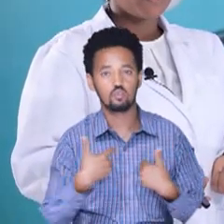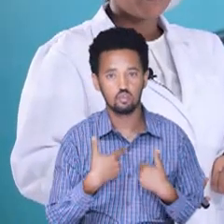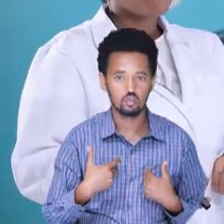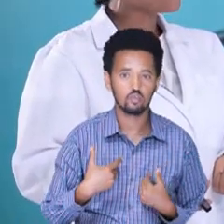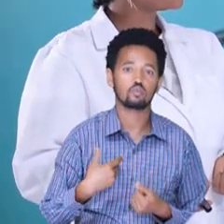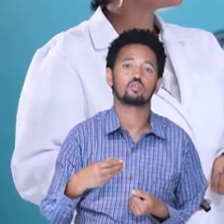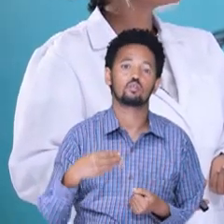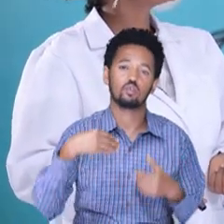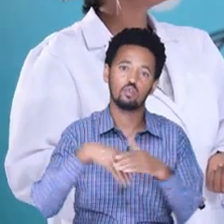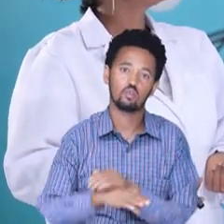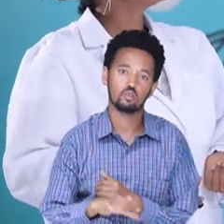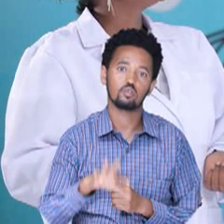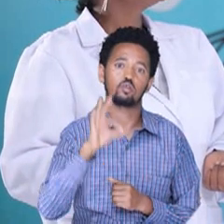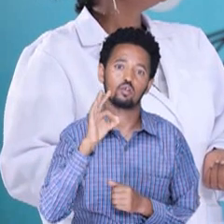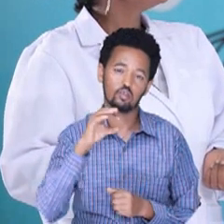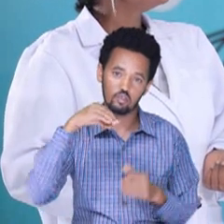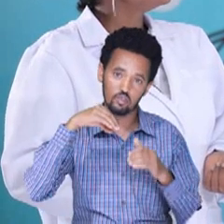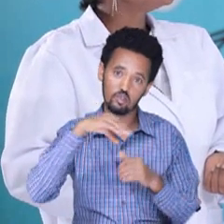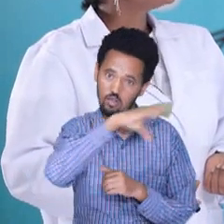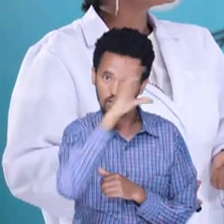in Africa.